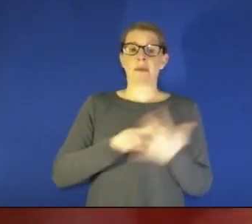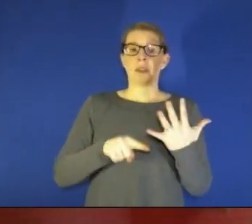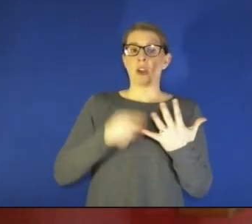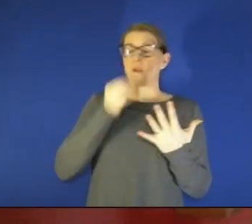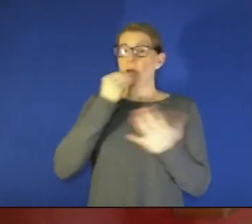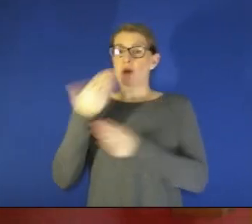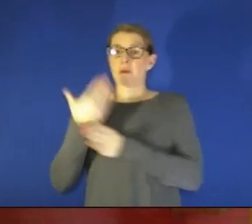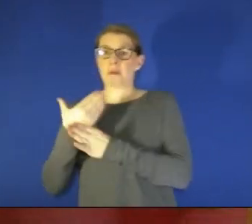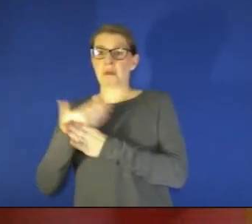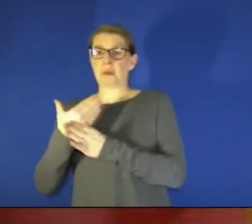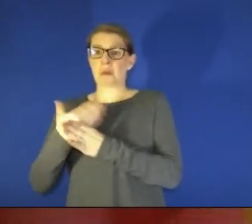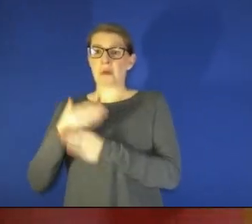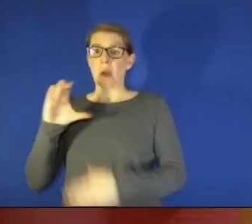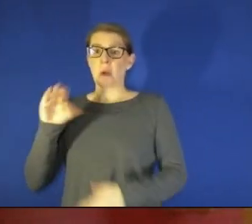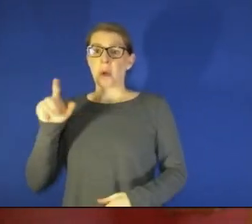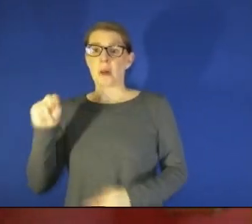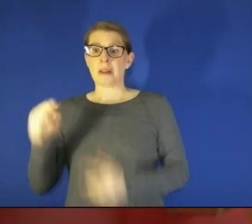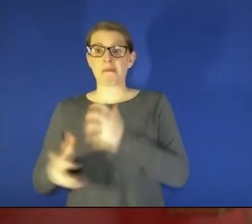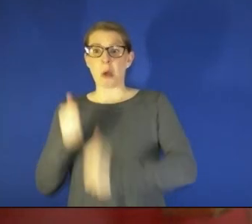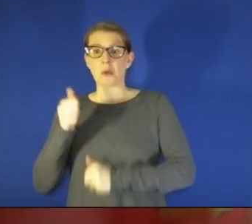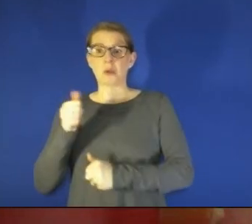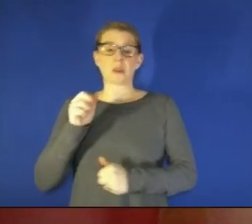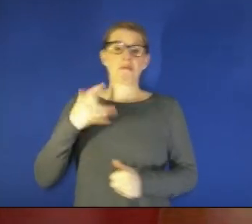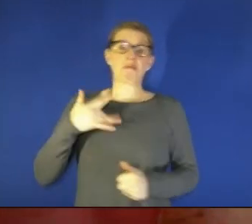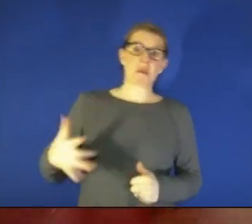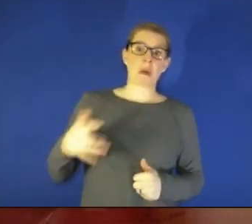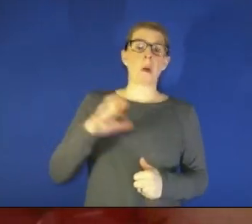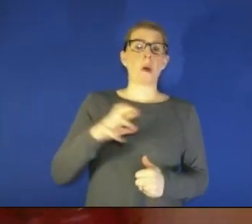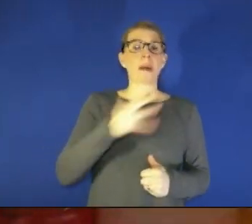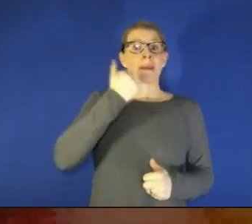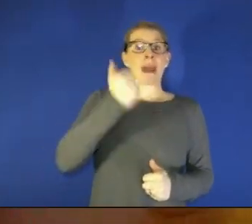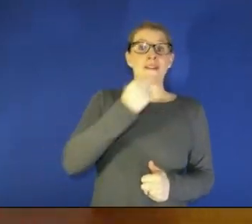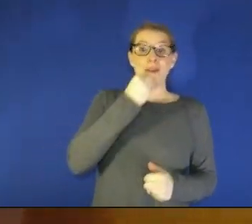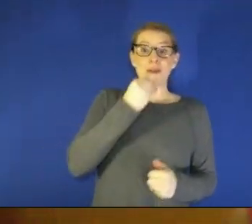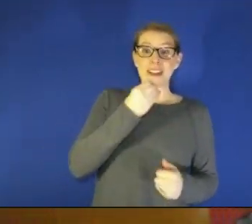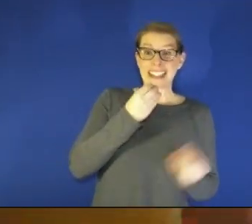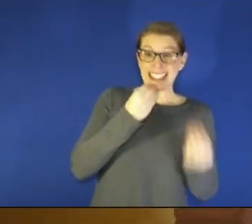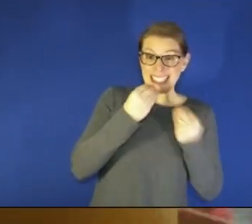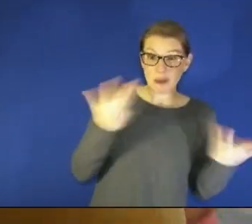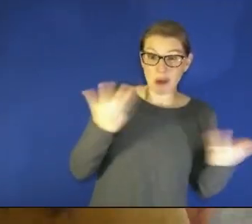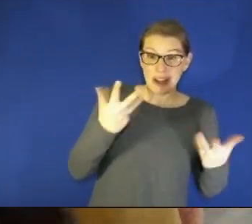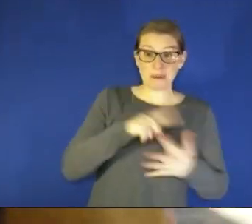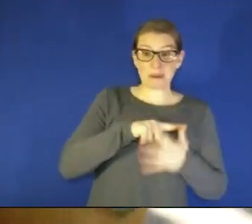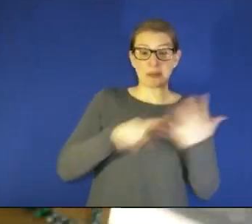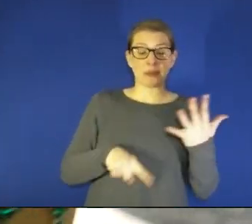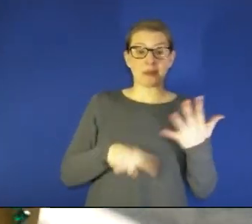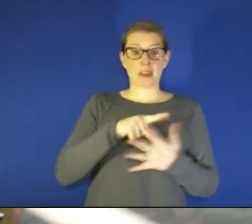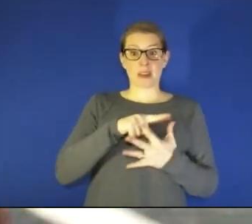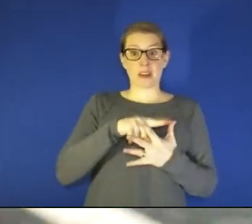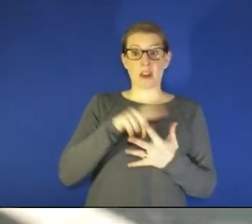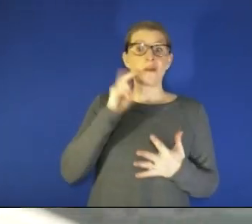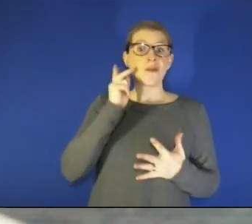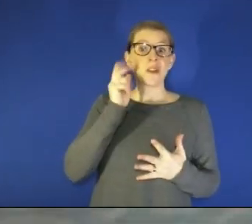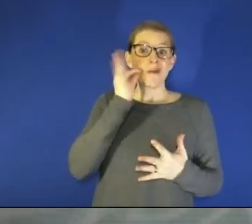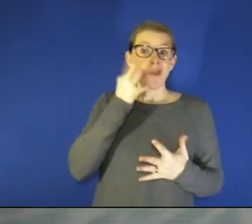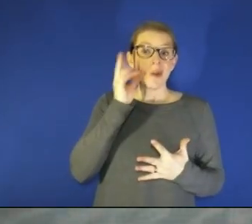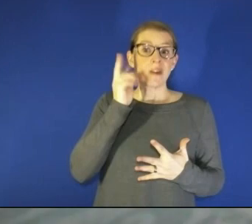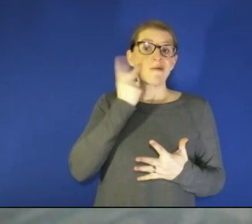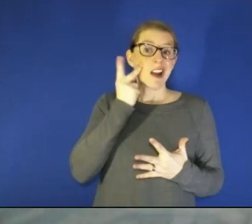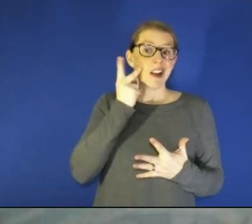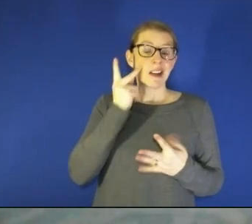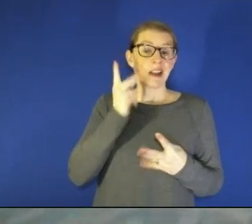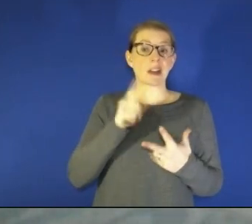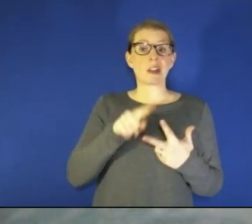most, and what are the best foods to eat? So the best foods to eat would be fruits and vegetables, clearly, and greens.